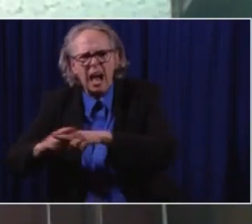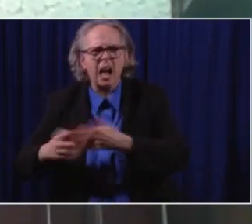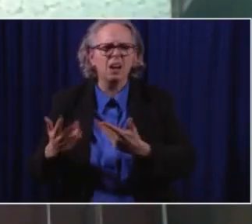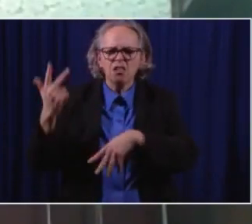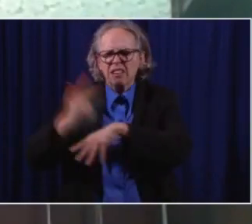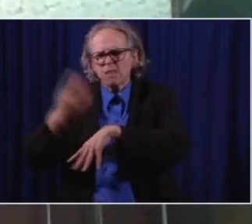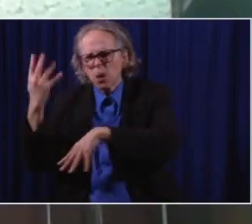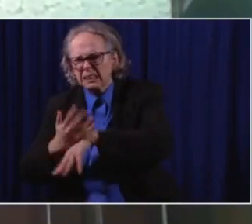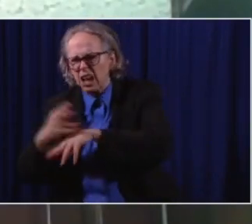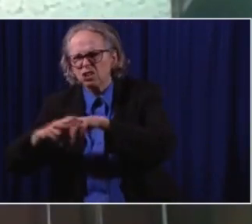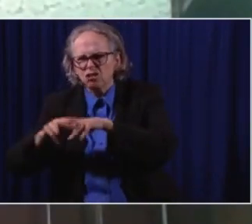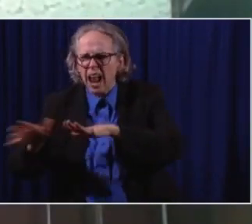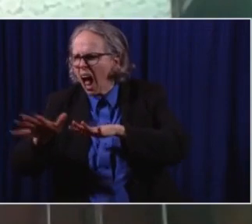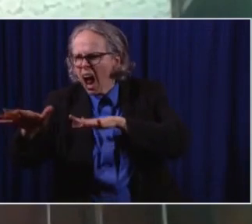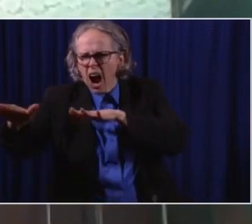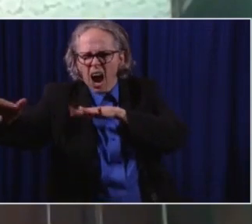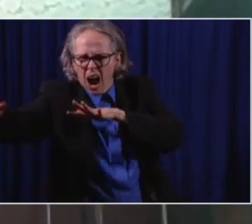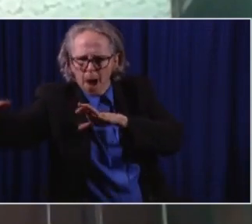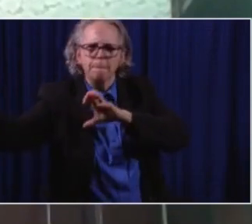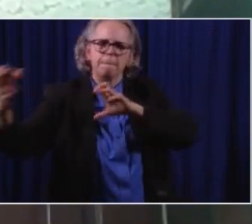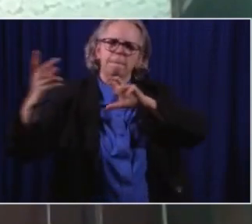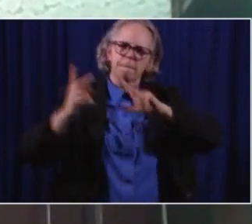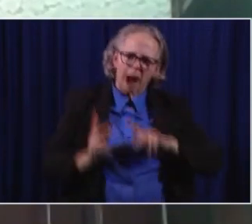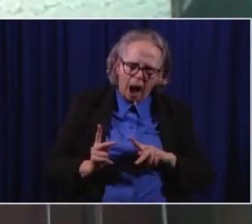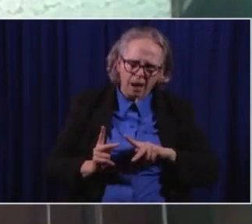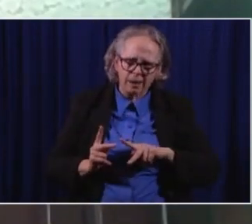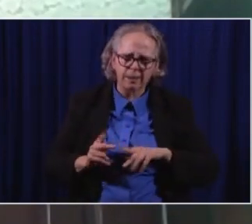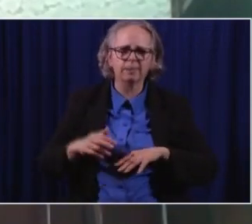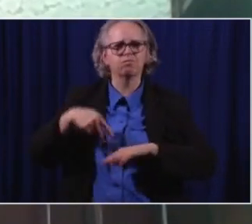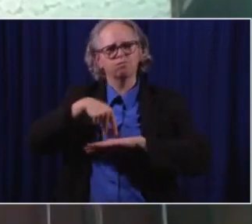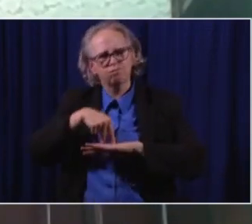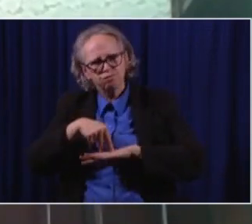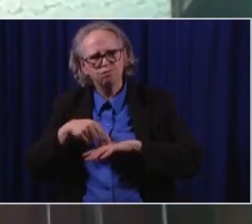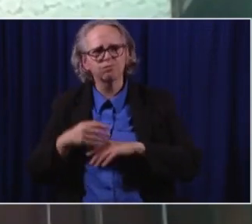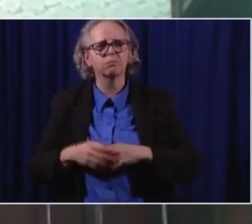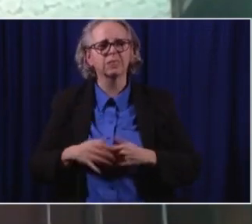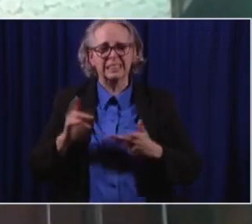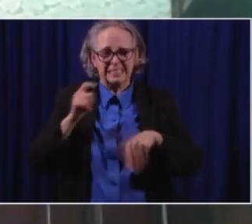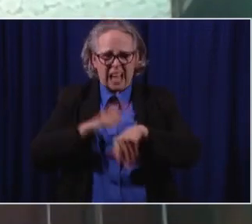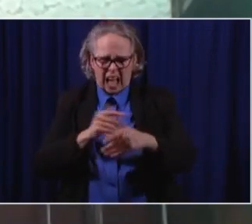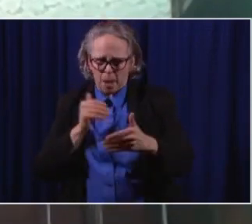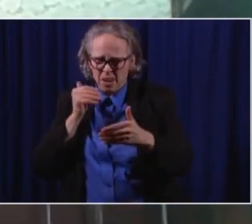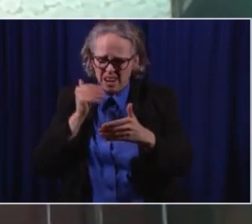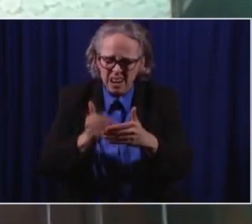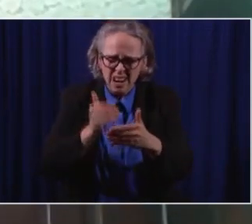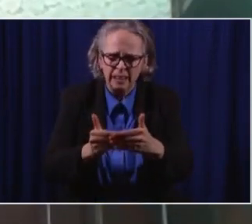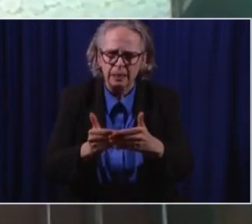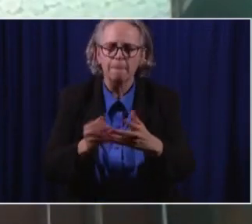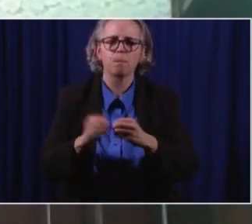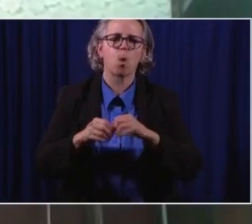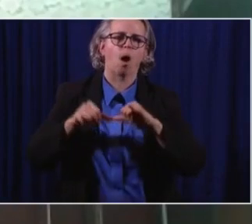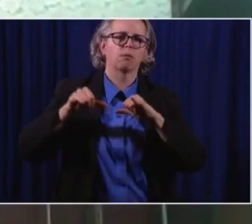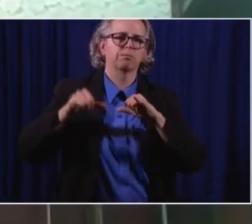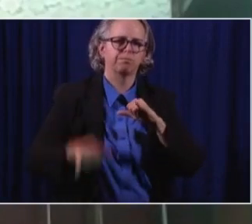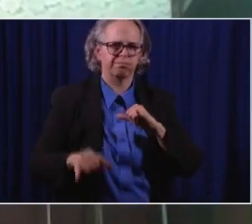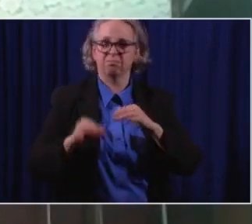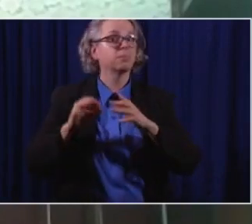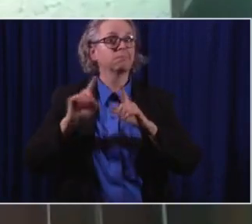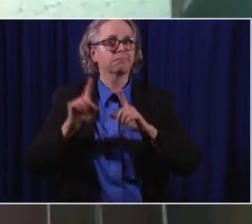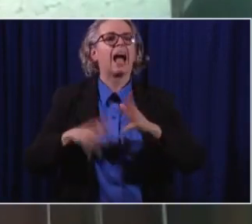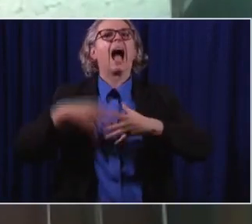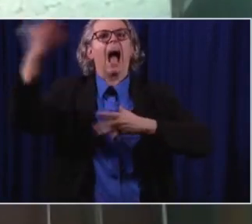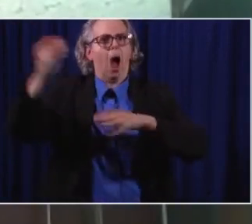and then come back to the porch. He would increase that a little bit through October. He ended up visiting 13 other